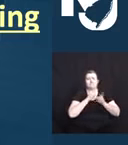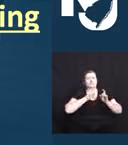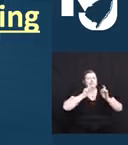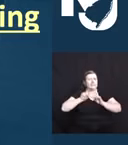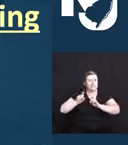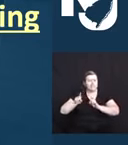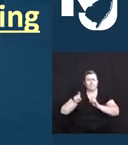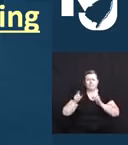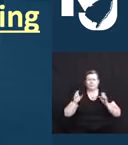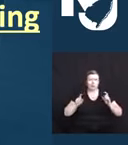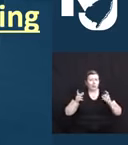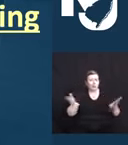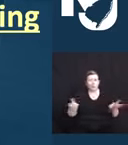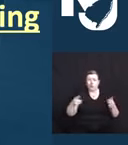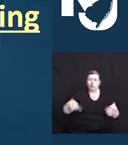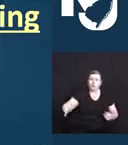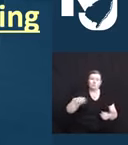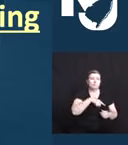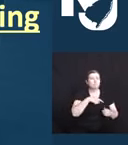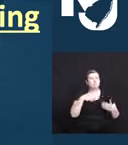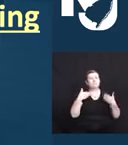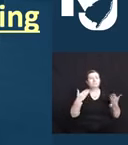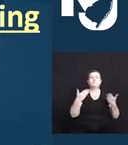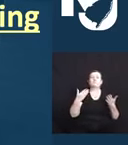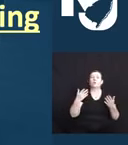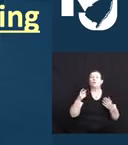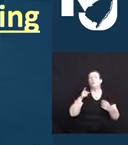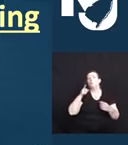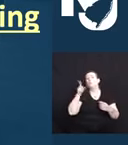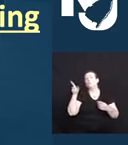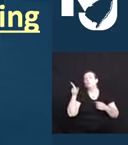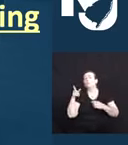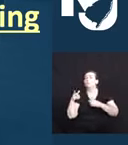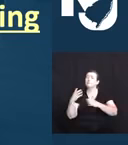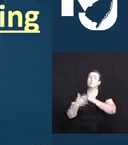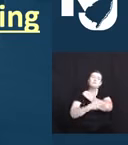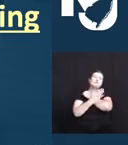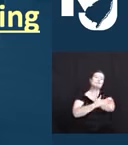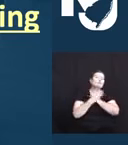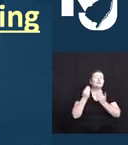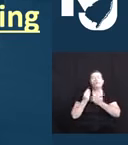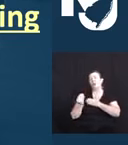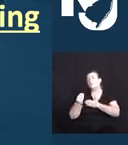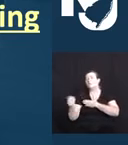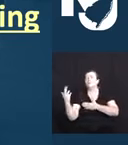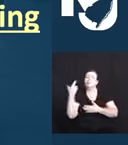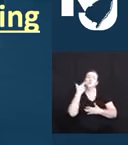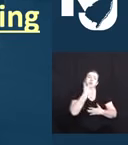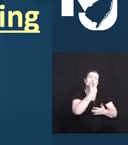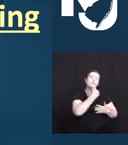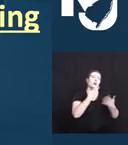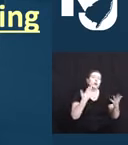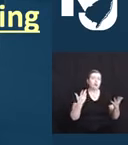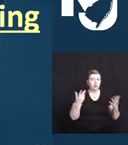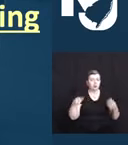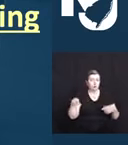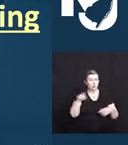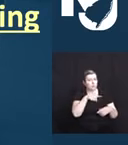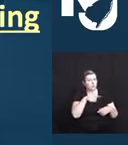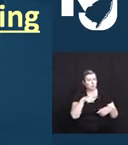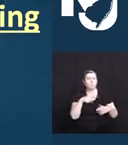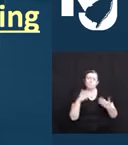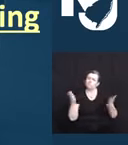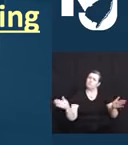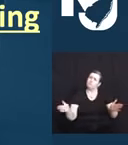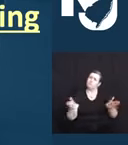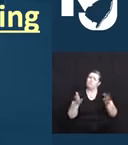who has spent a day on the beach, an evening shopping at a reopened store, or dining at a reopened outdoor restaurant — I will be doing that tonight